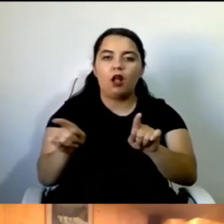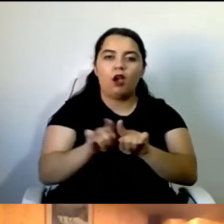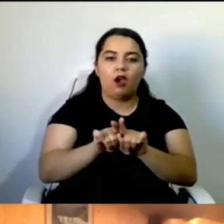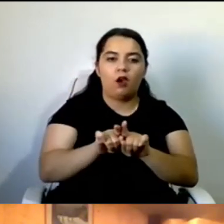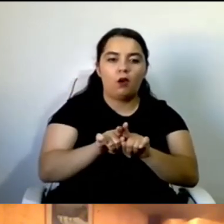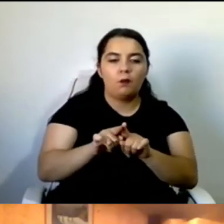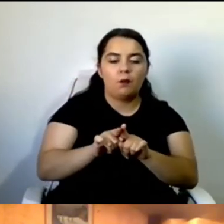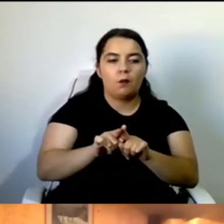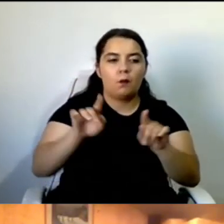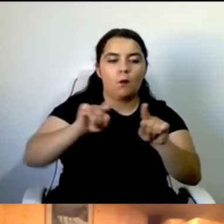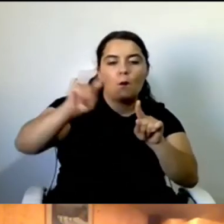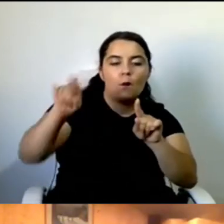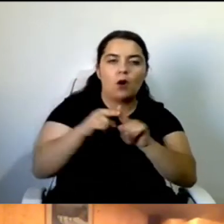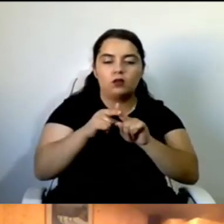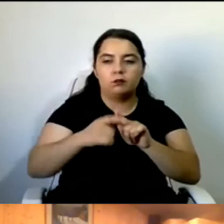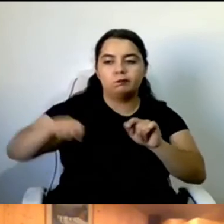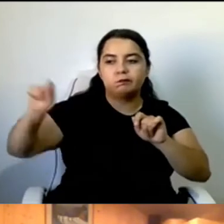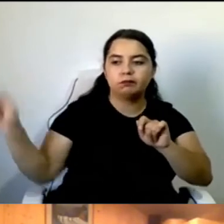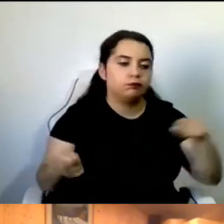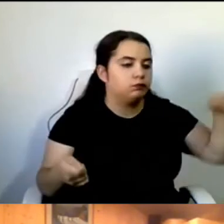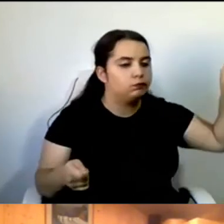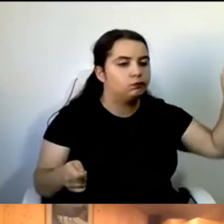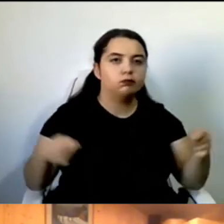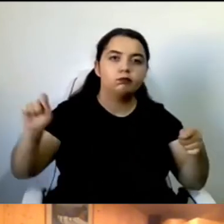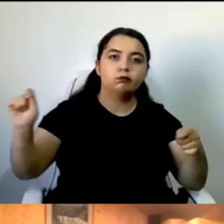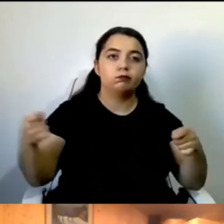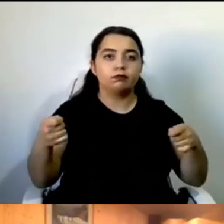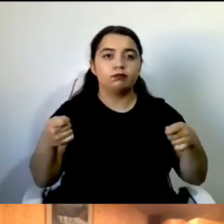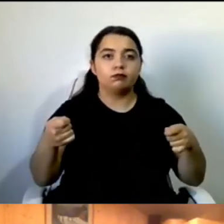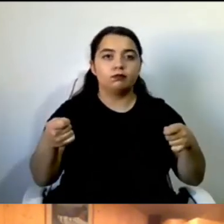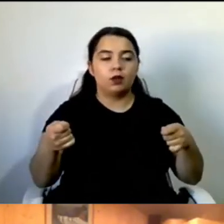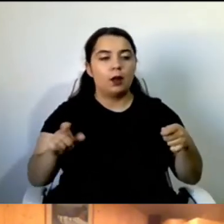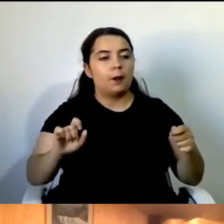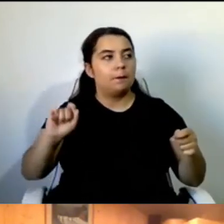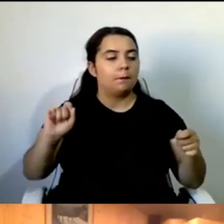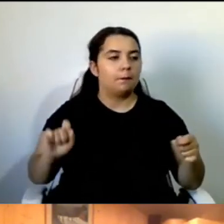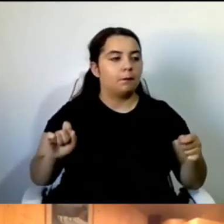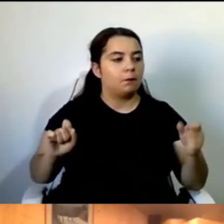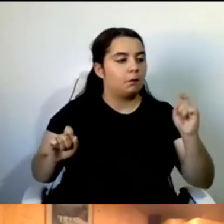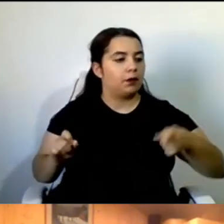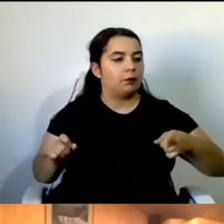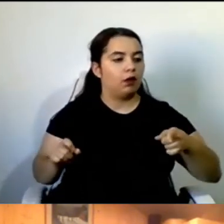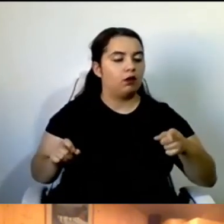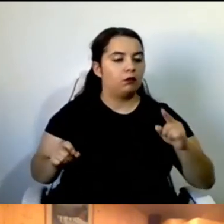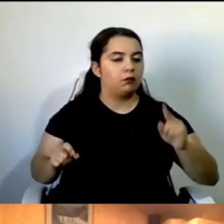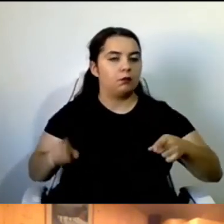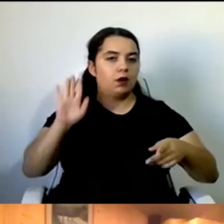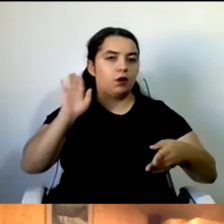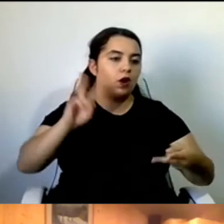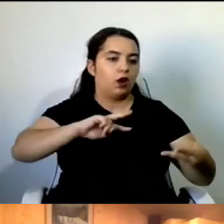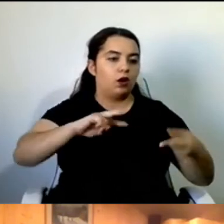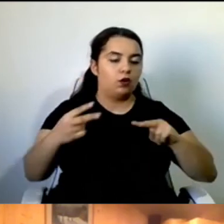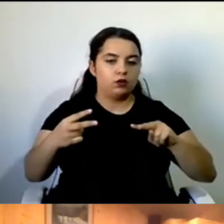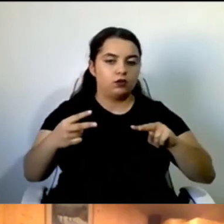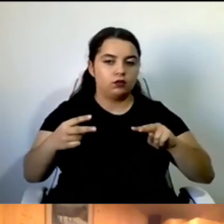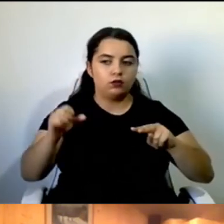should personal assistance be at the state level or at the decentralized? And I say it should be at the state level. We say